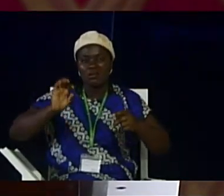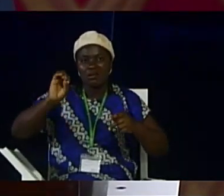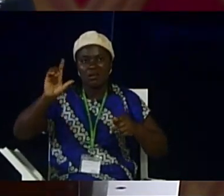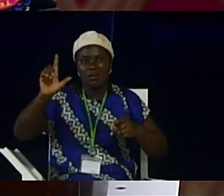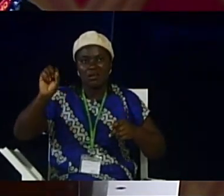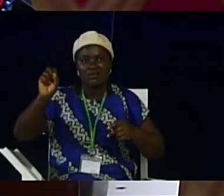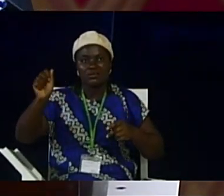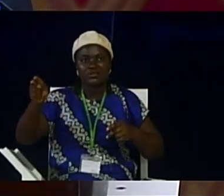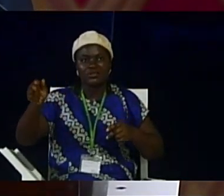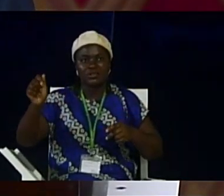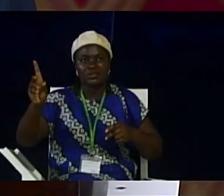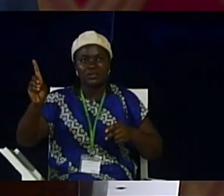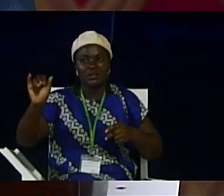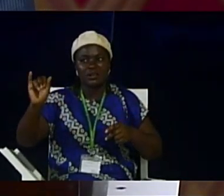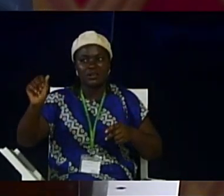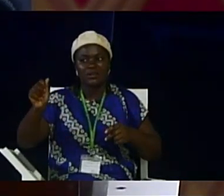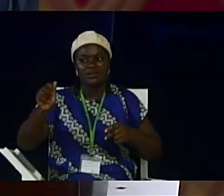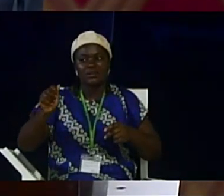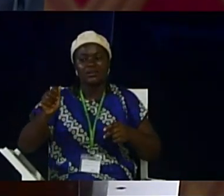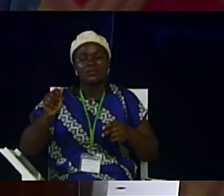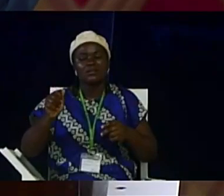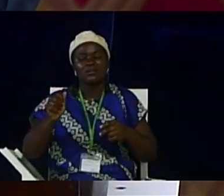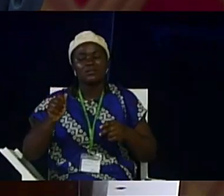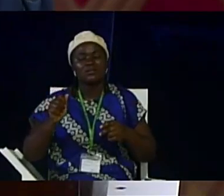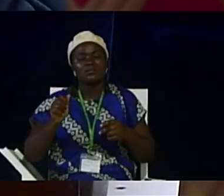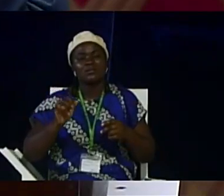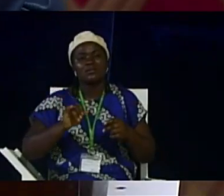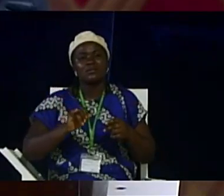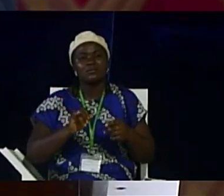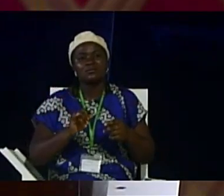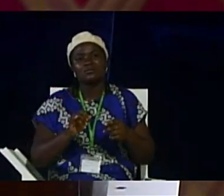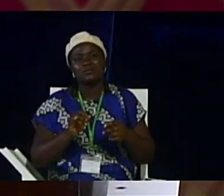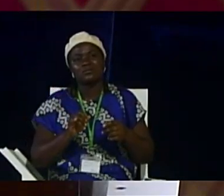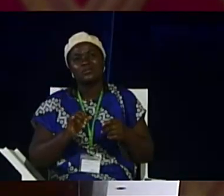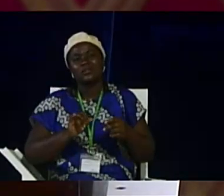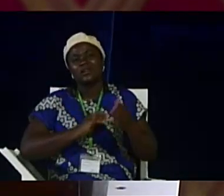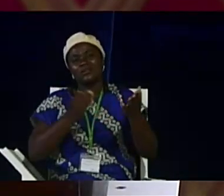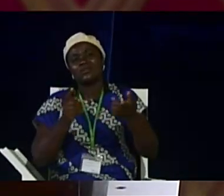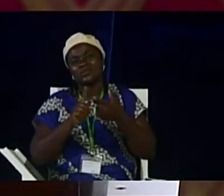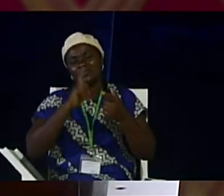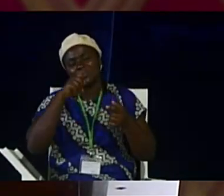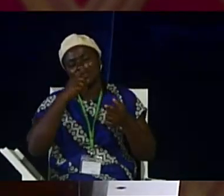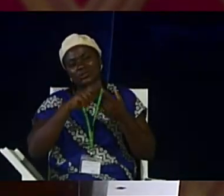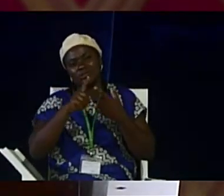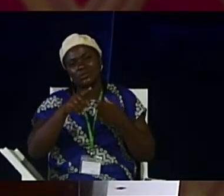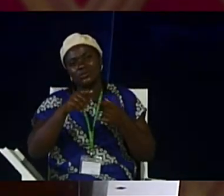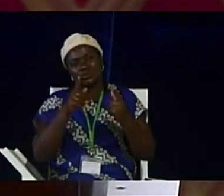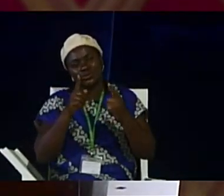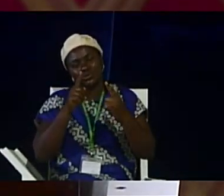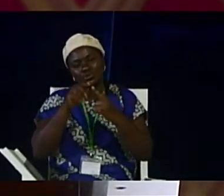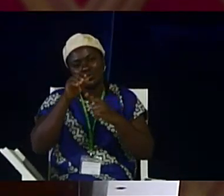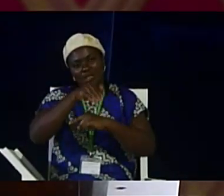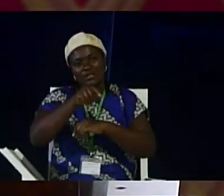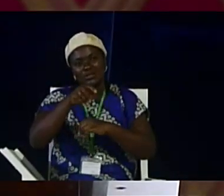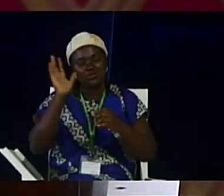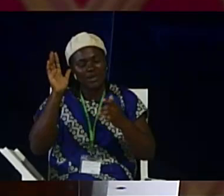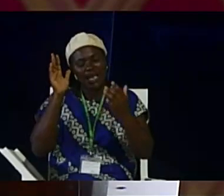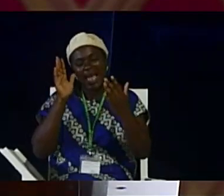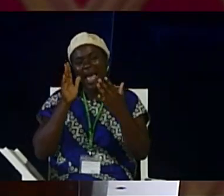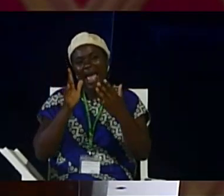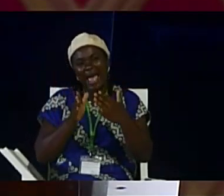to expand it and simply say to you, tonight you will encounter the